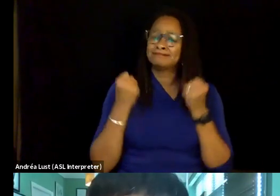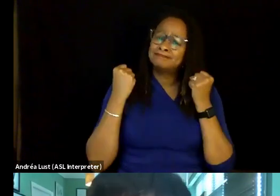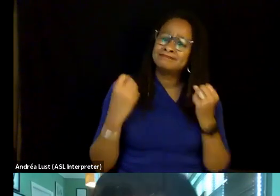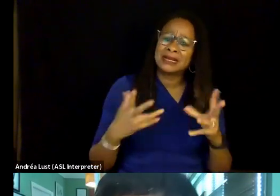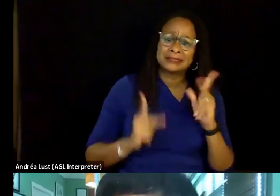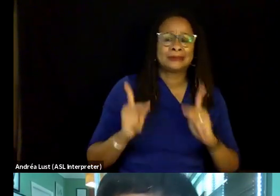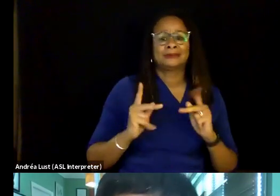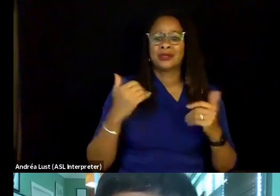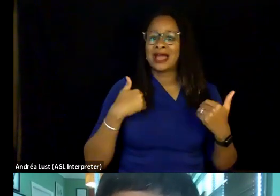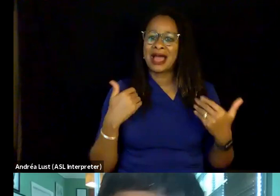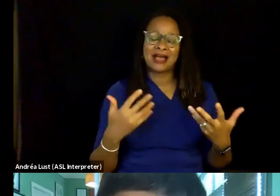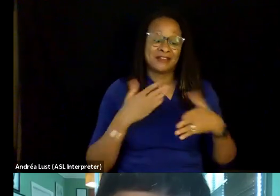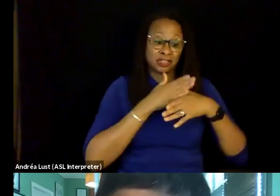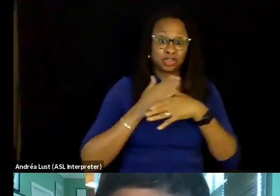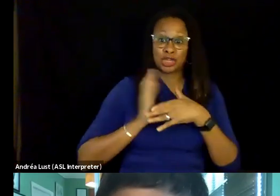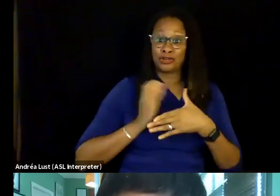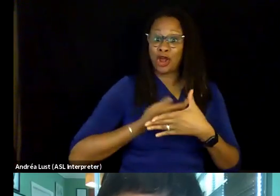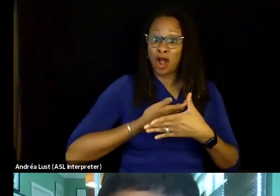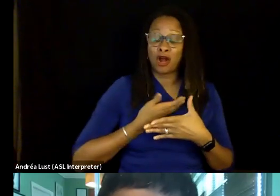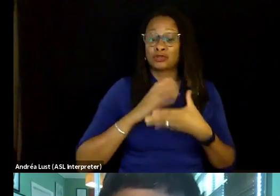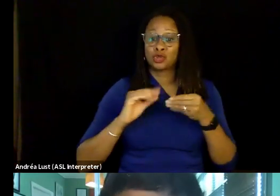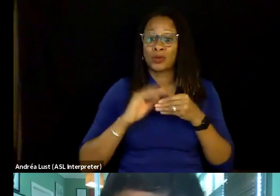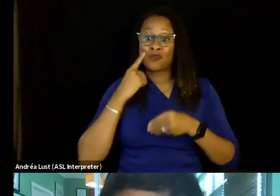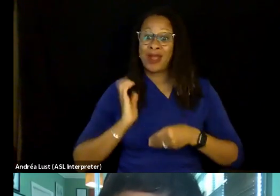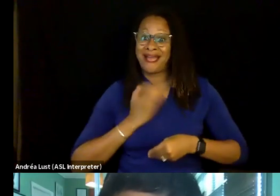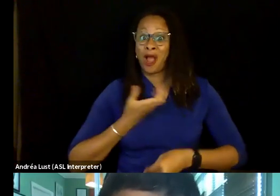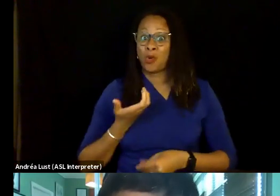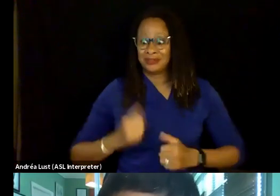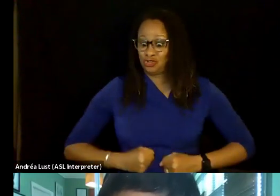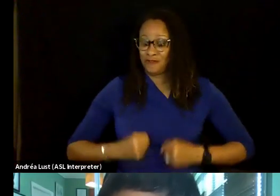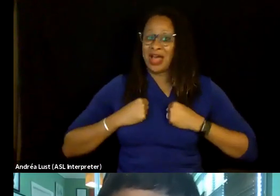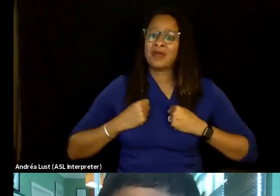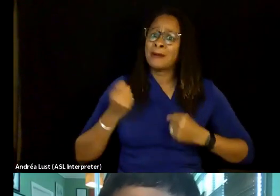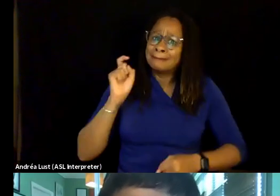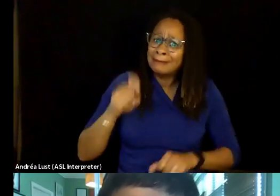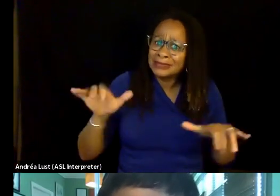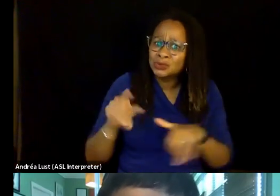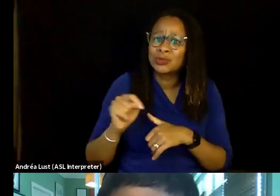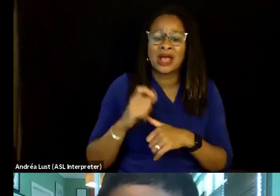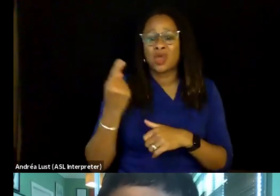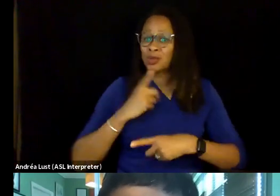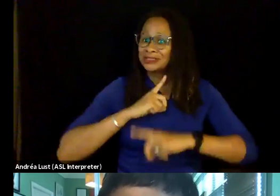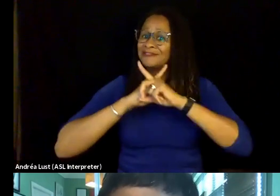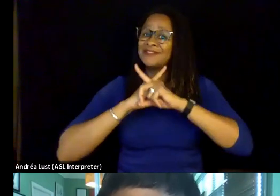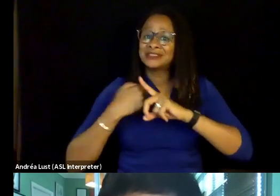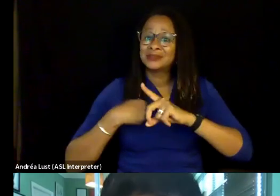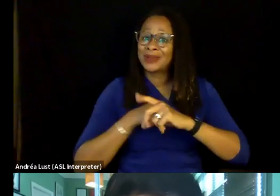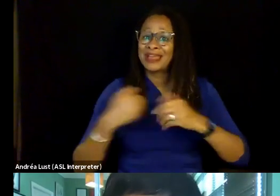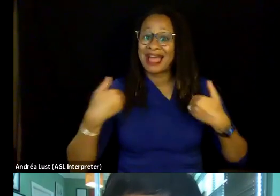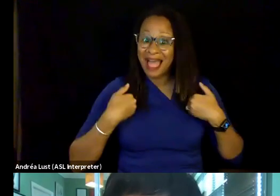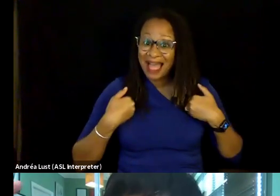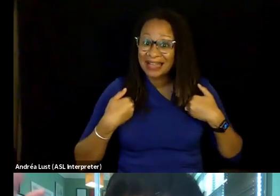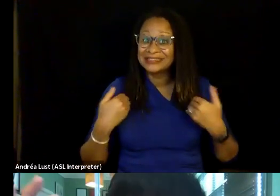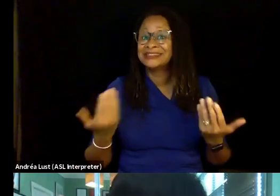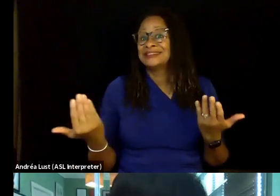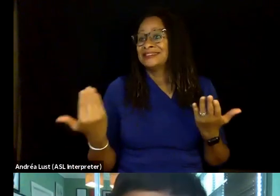have told our story for our own survival. We've had to do that because the only defense we had against, you